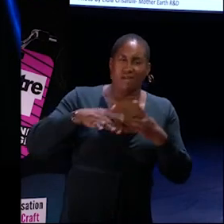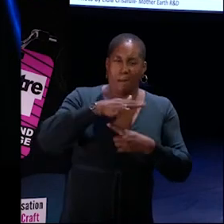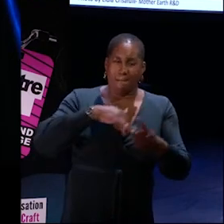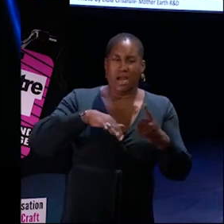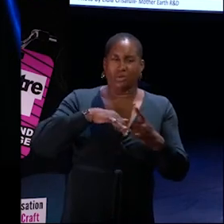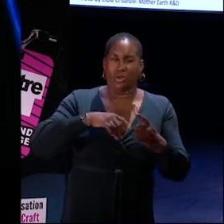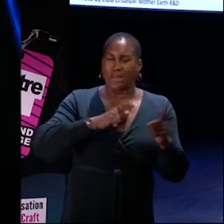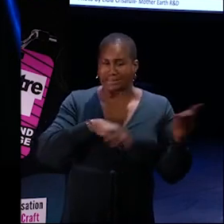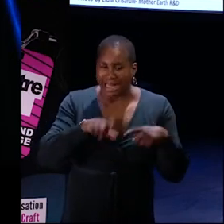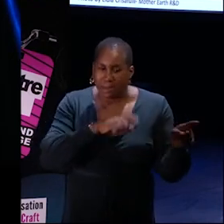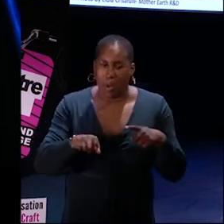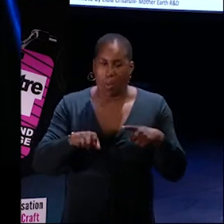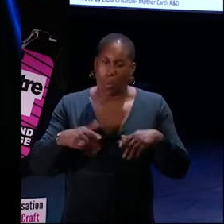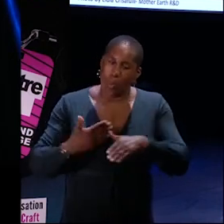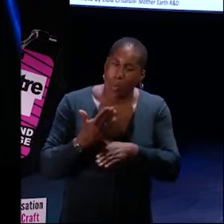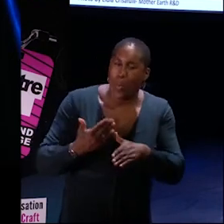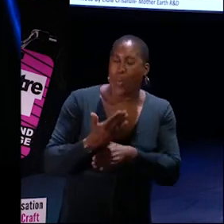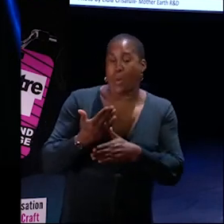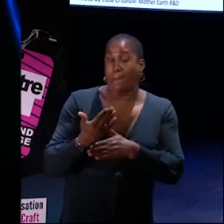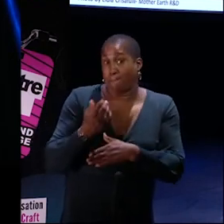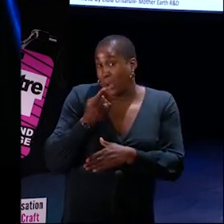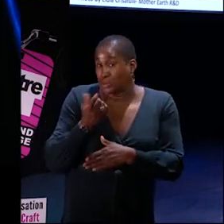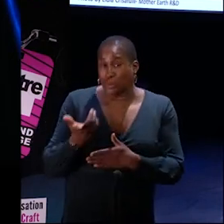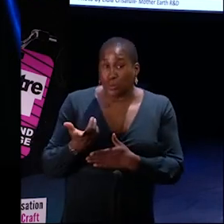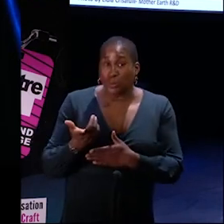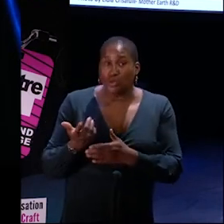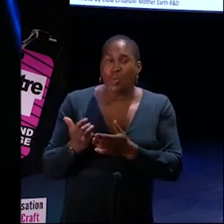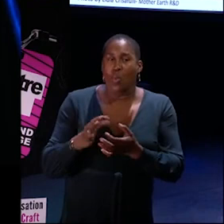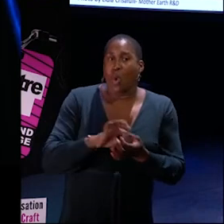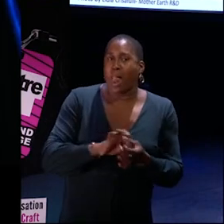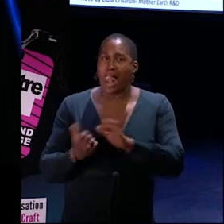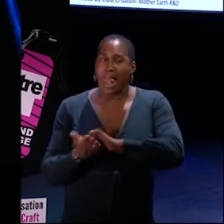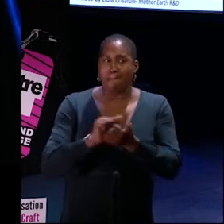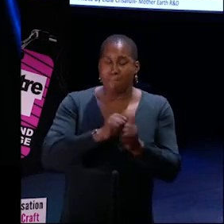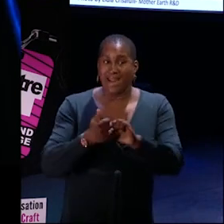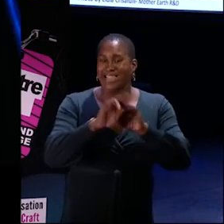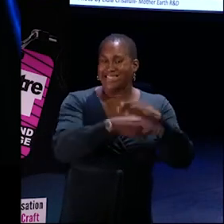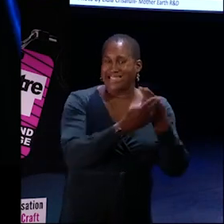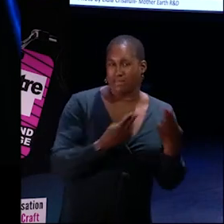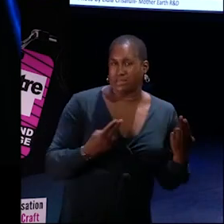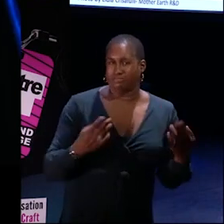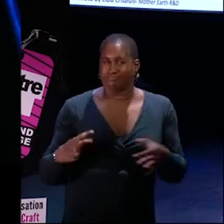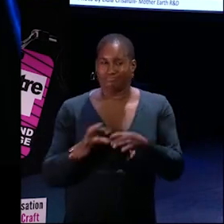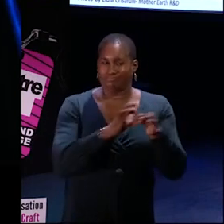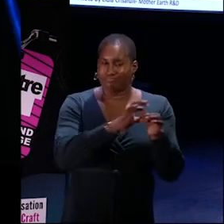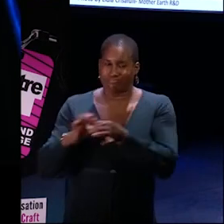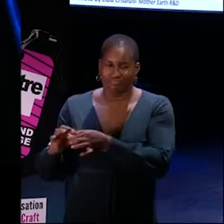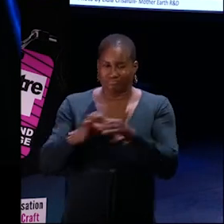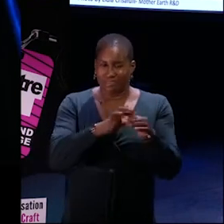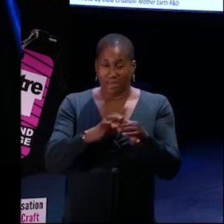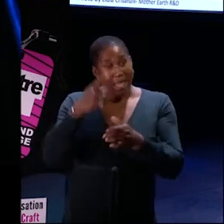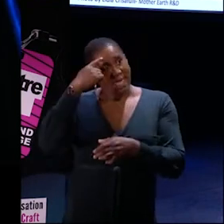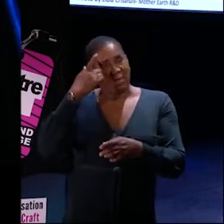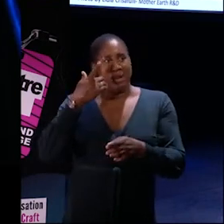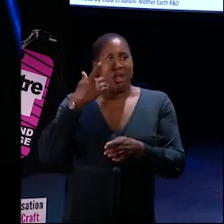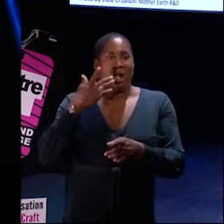working, where there was still possibility to collaborate internationally. Because I think that's another thing with the climate